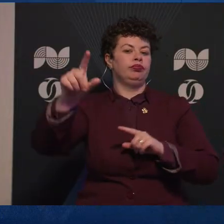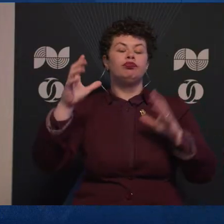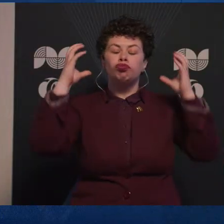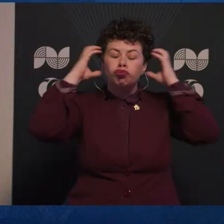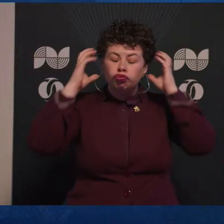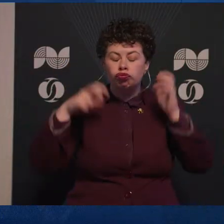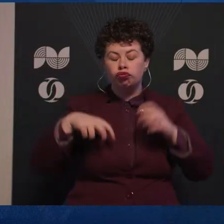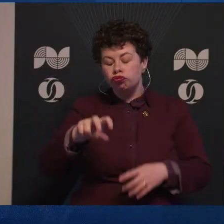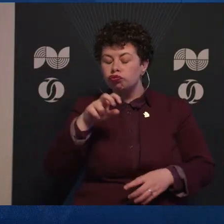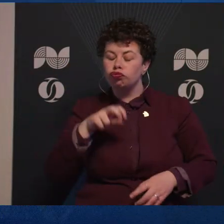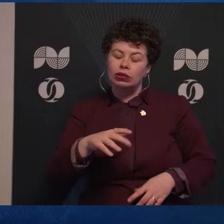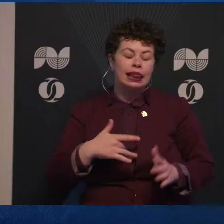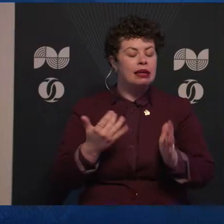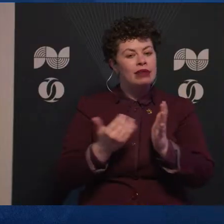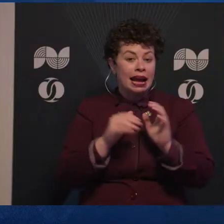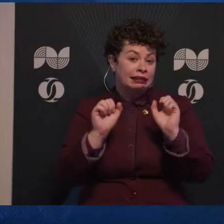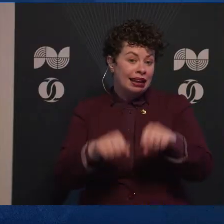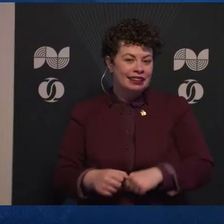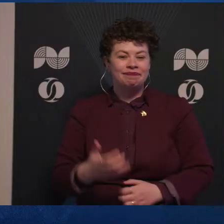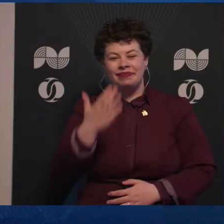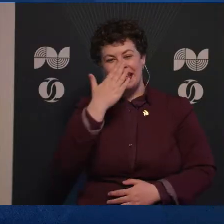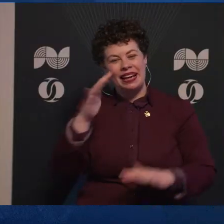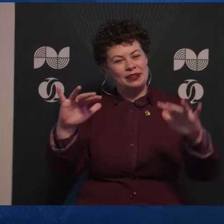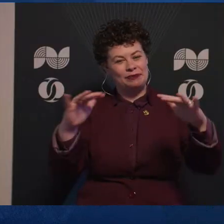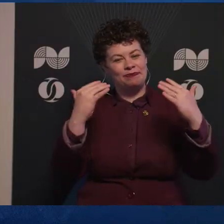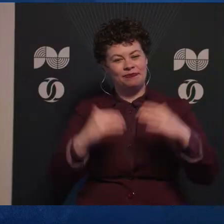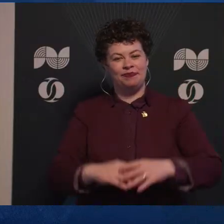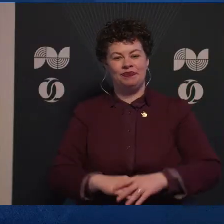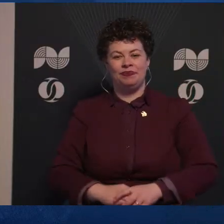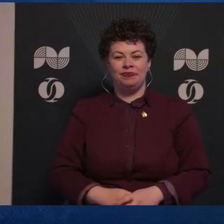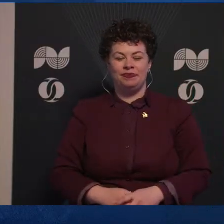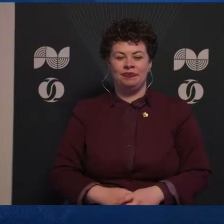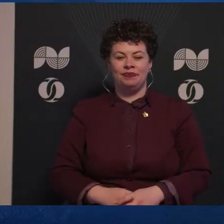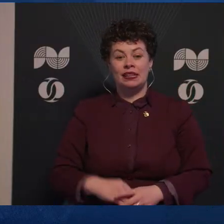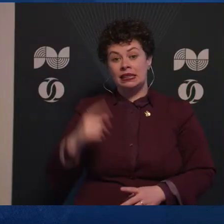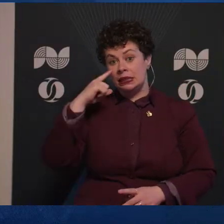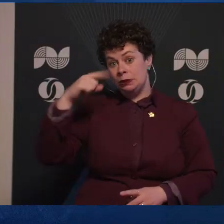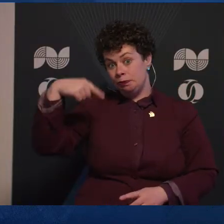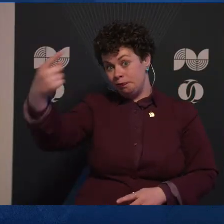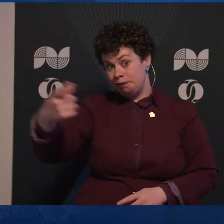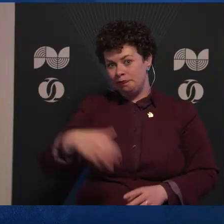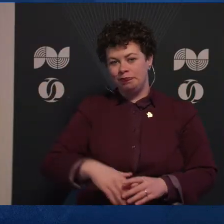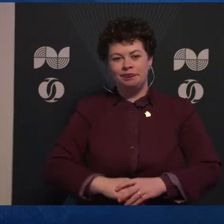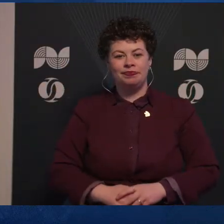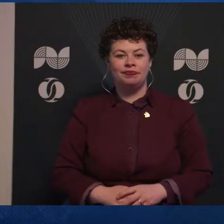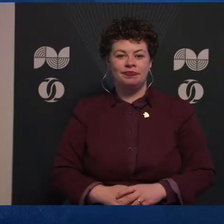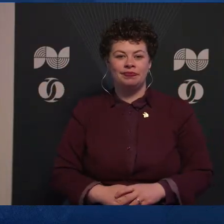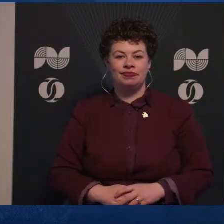to relive the whole experience. So thank you very much indeed for joining. See you at another session. Thank you.